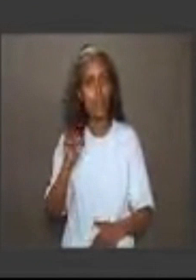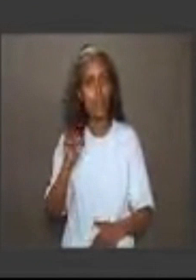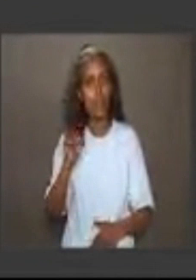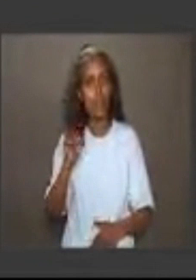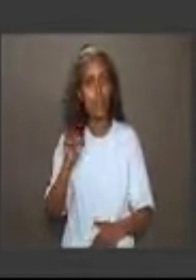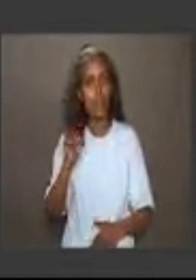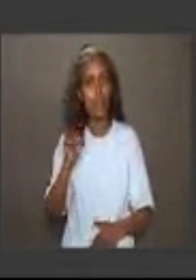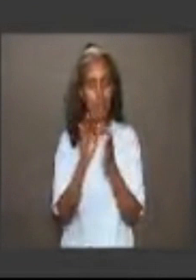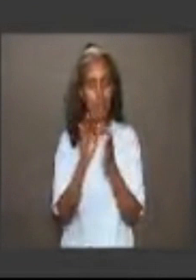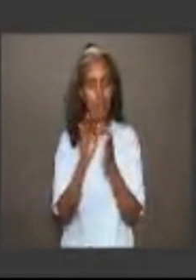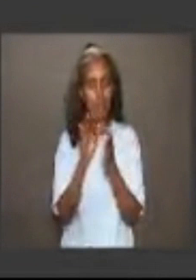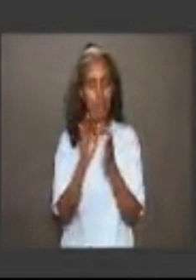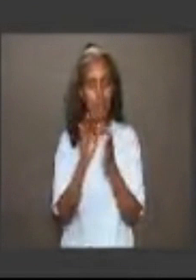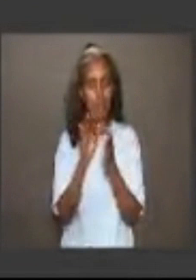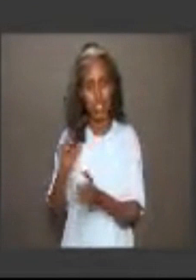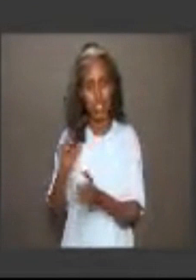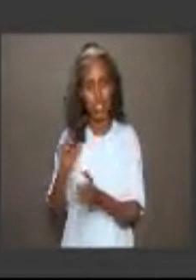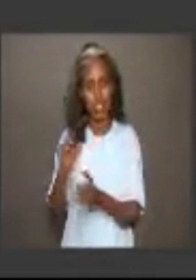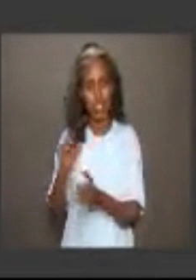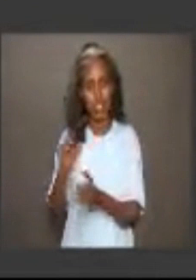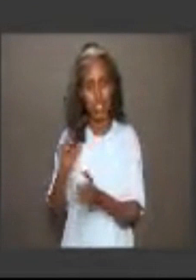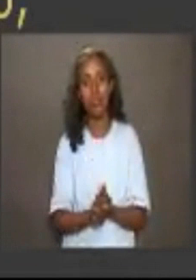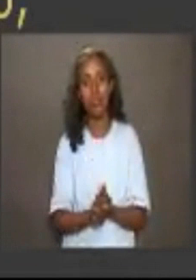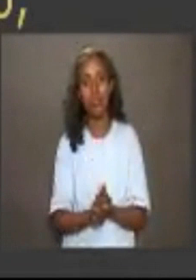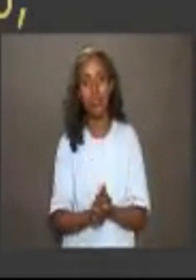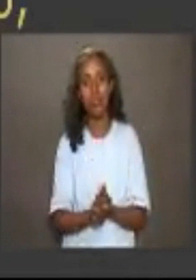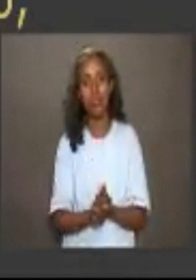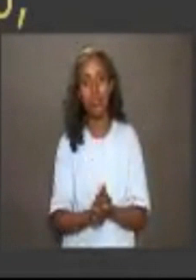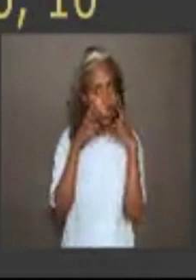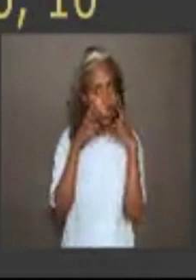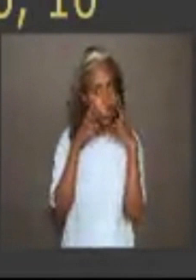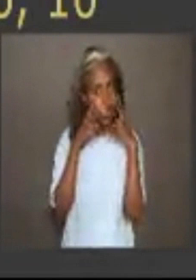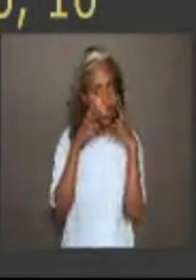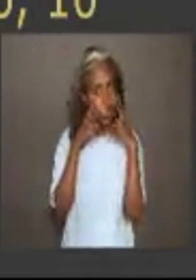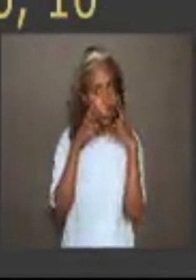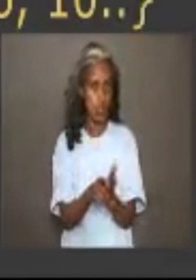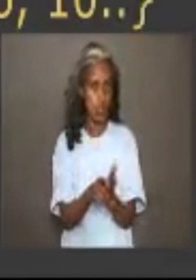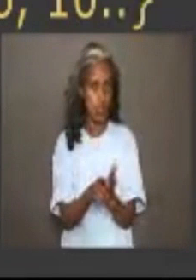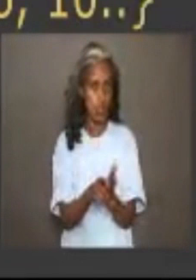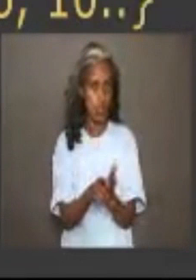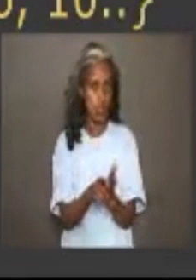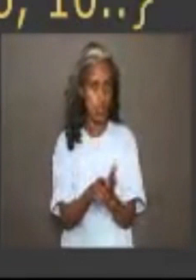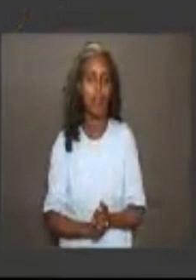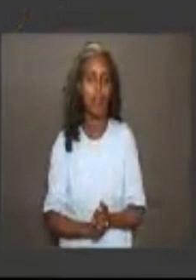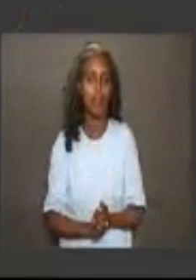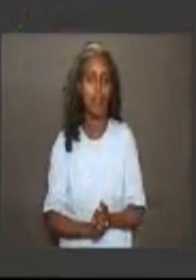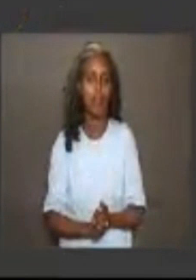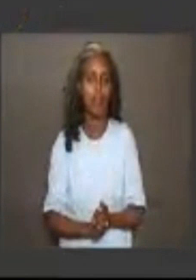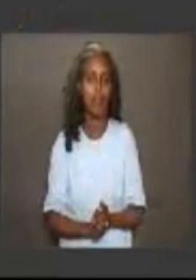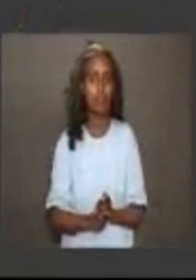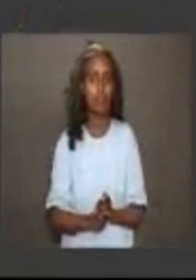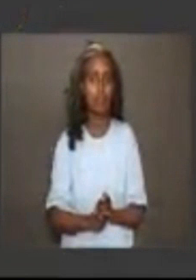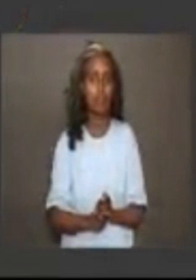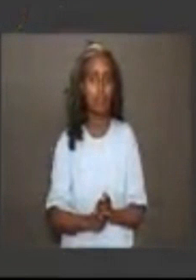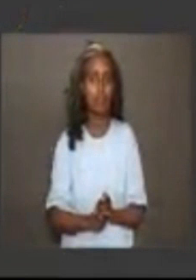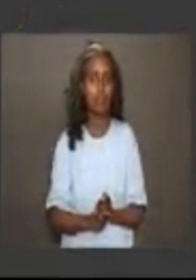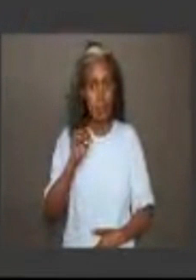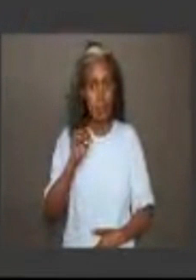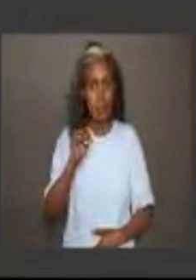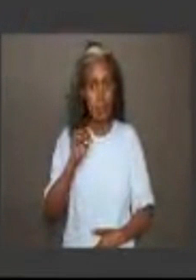method. Let us look at an example. The prime